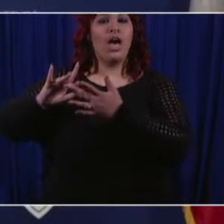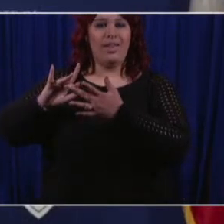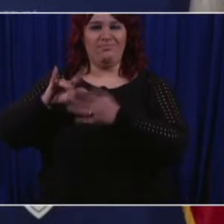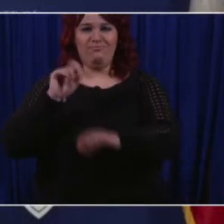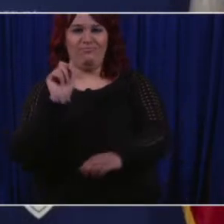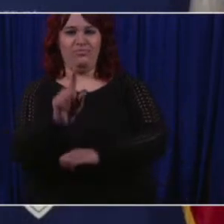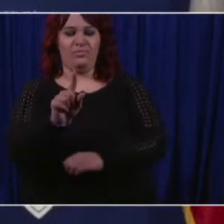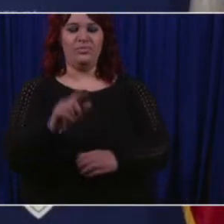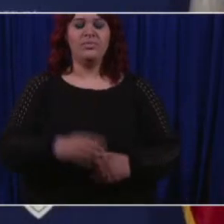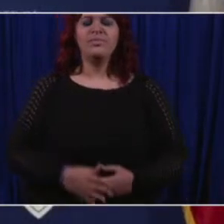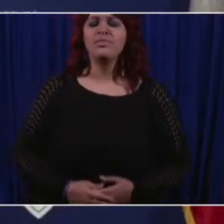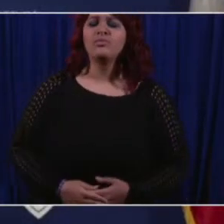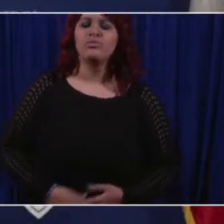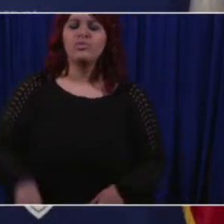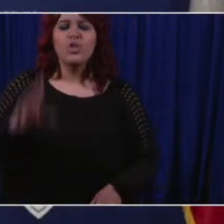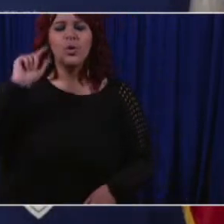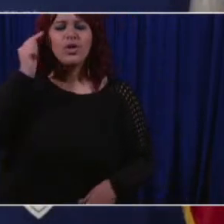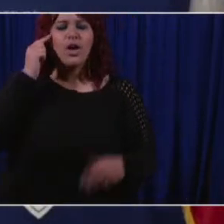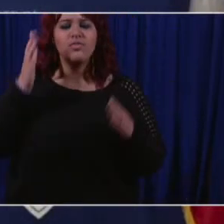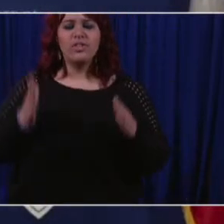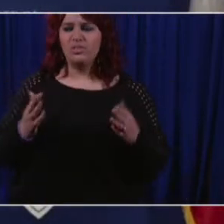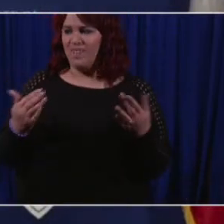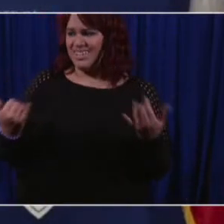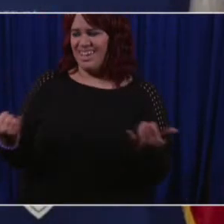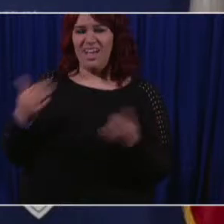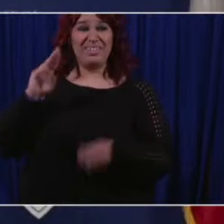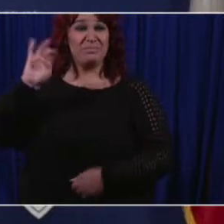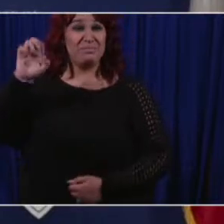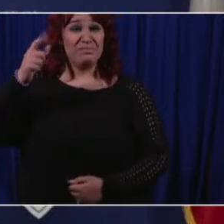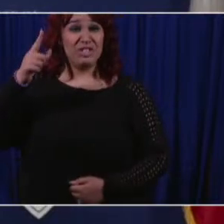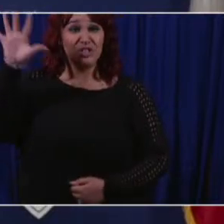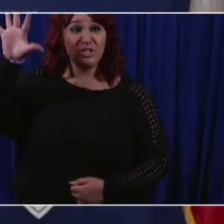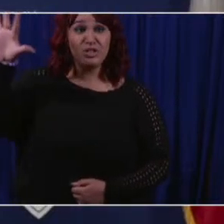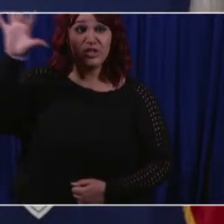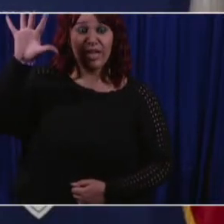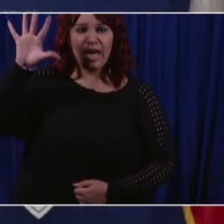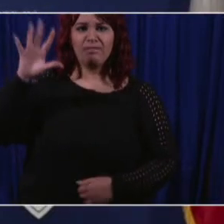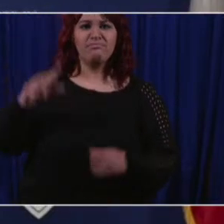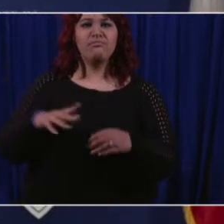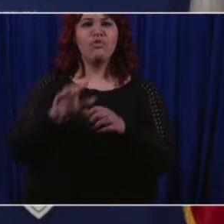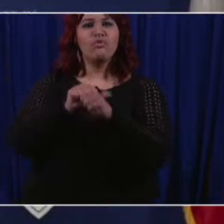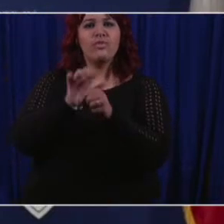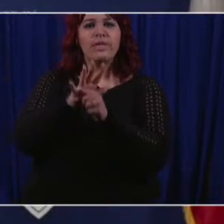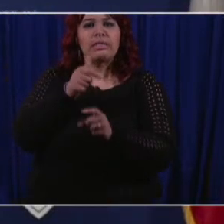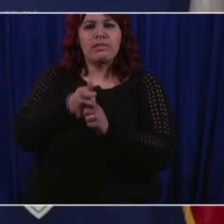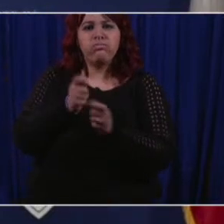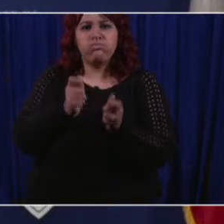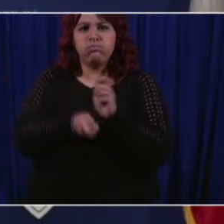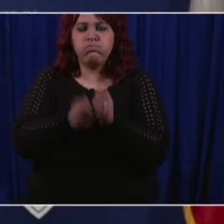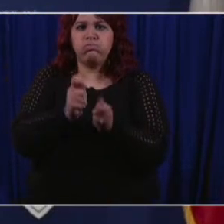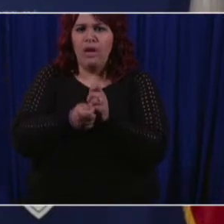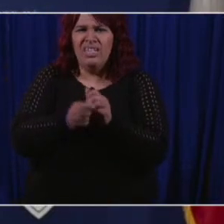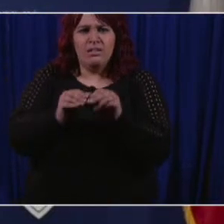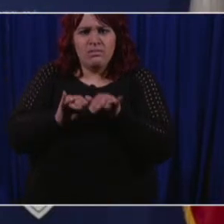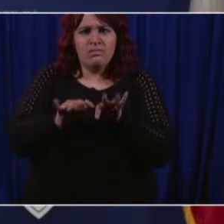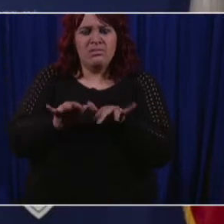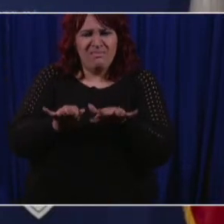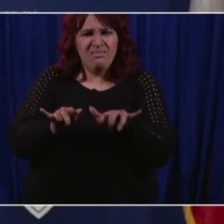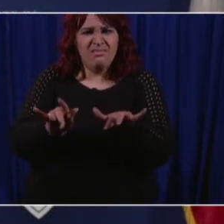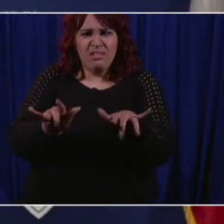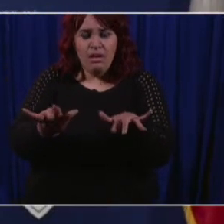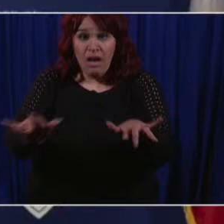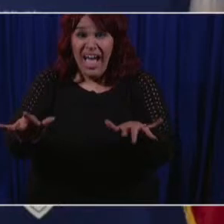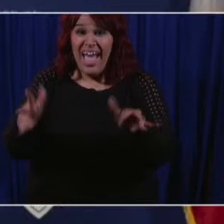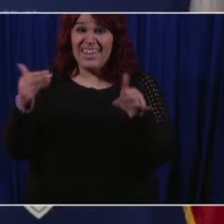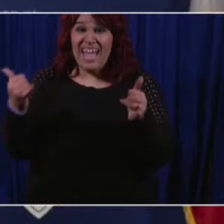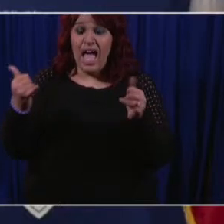With the variant raging out of control in Michigan, and it looks like it's, becoming more of a problem in Ohio, do you